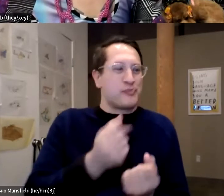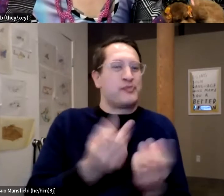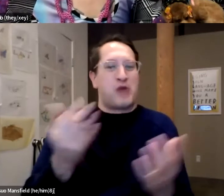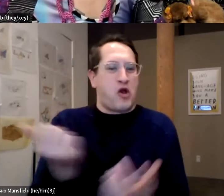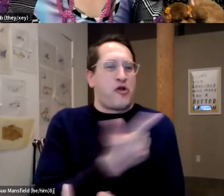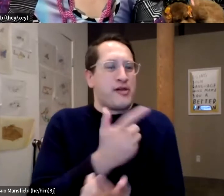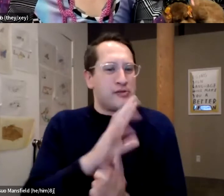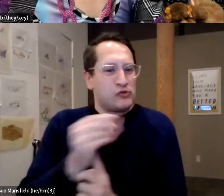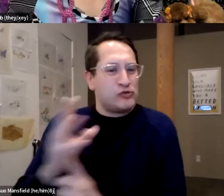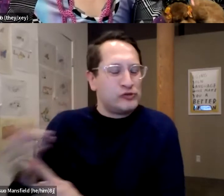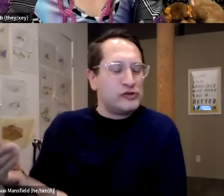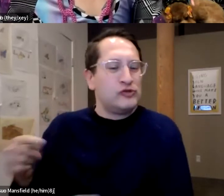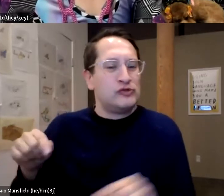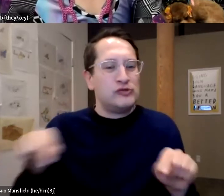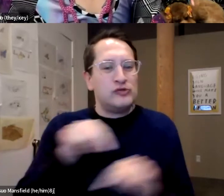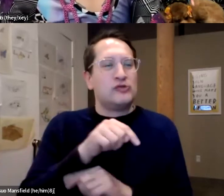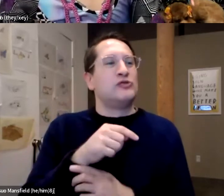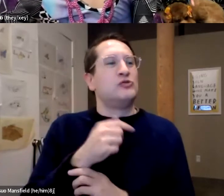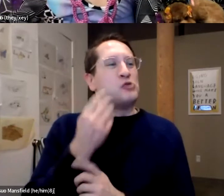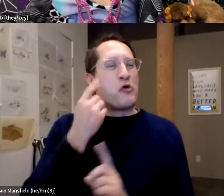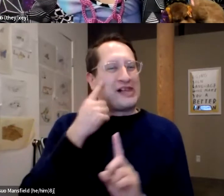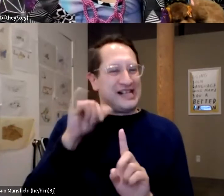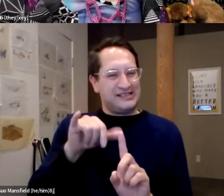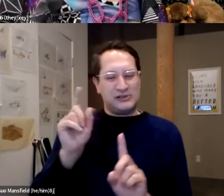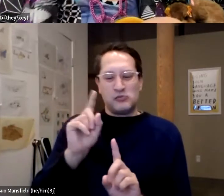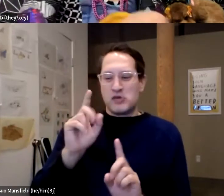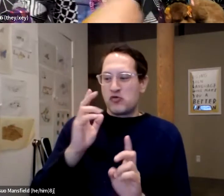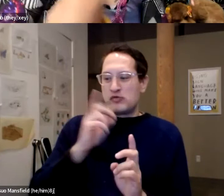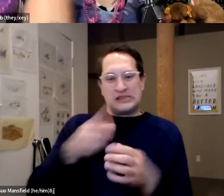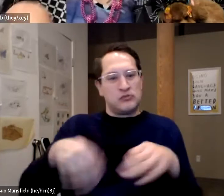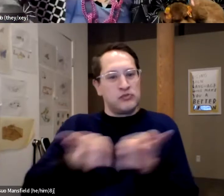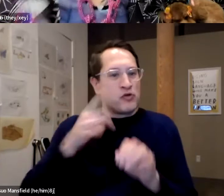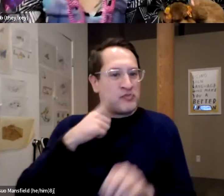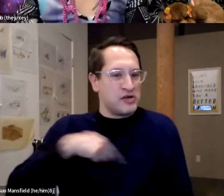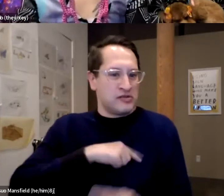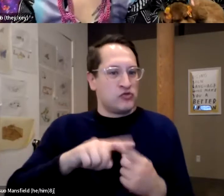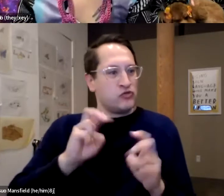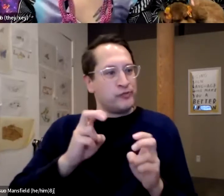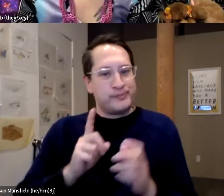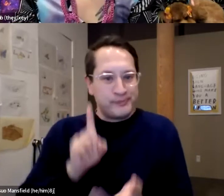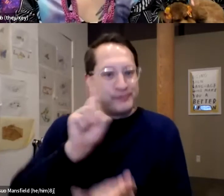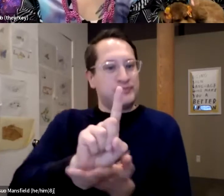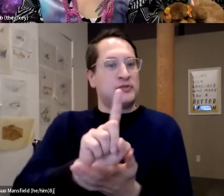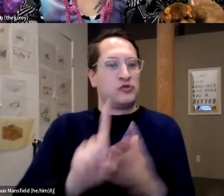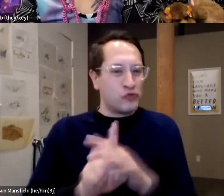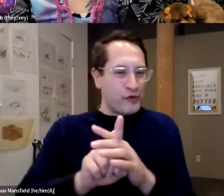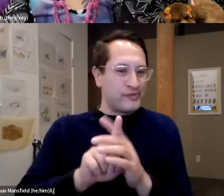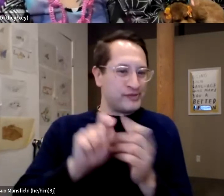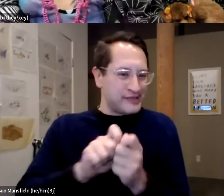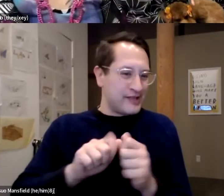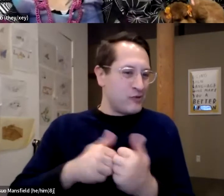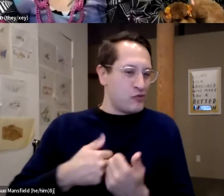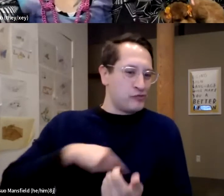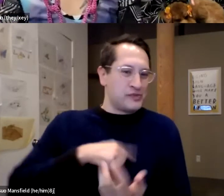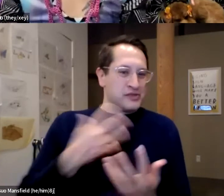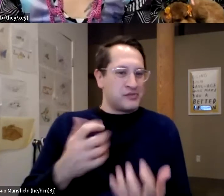both, or, multiple cultures, within it. So I think that's where it's critical. It's important for us to